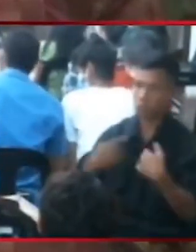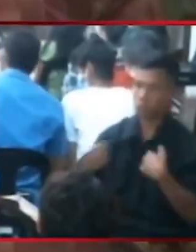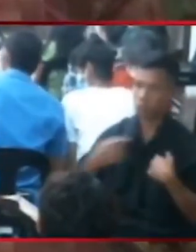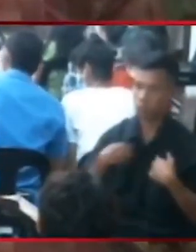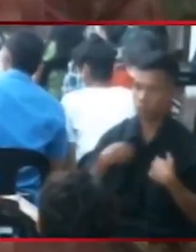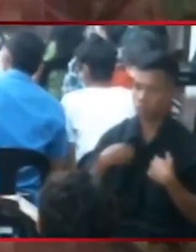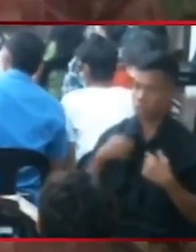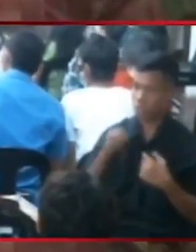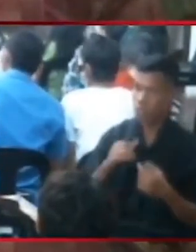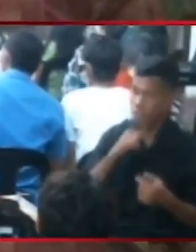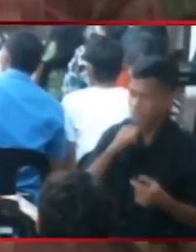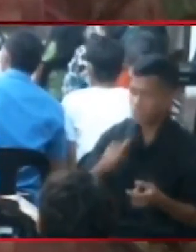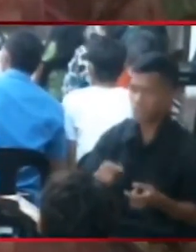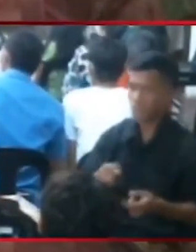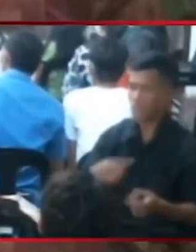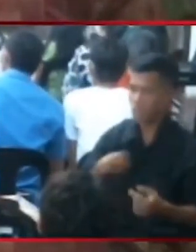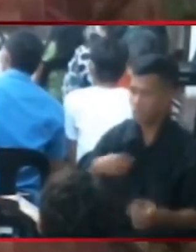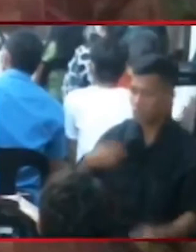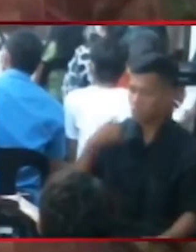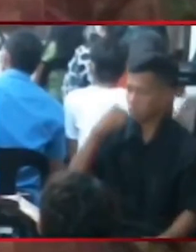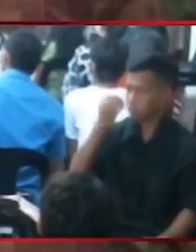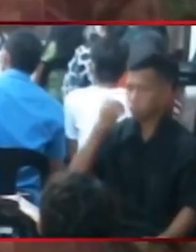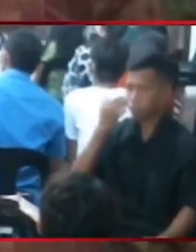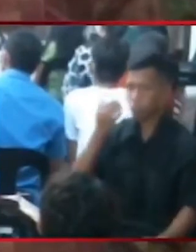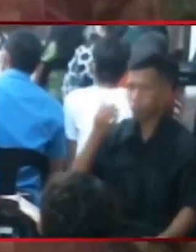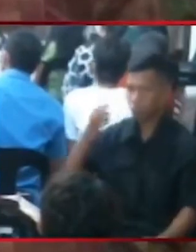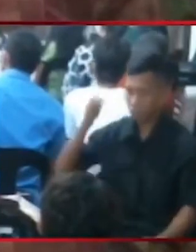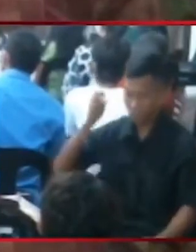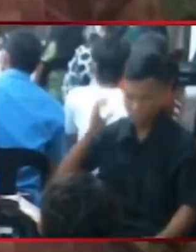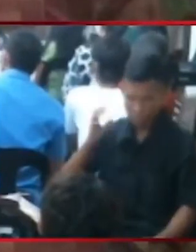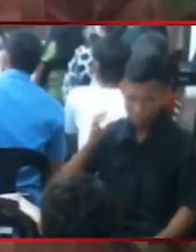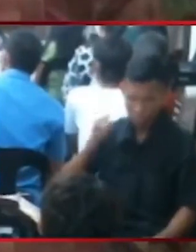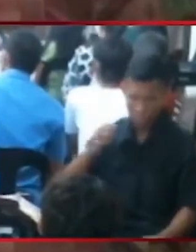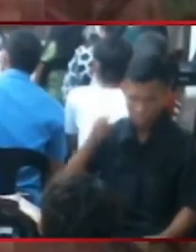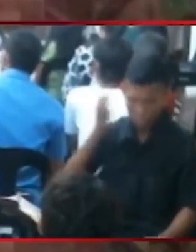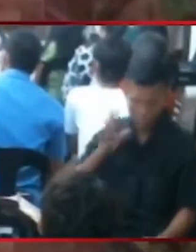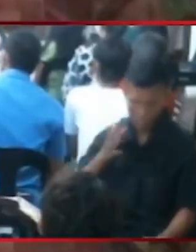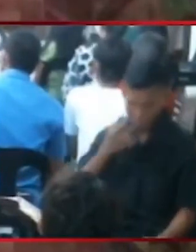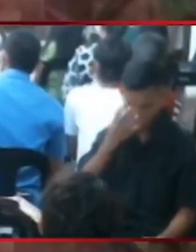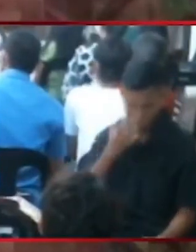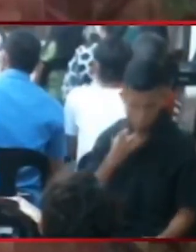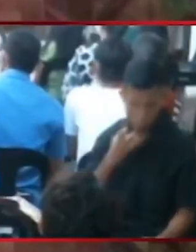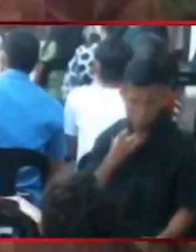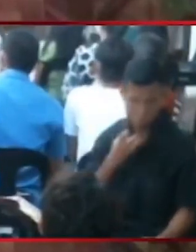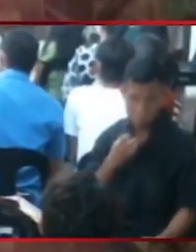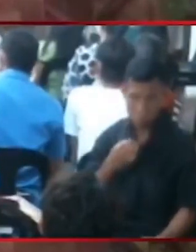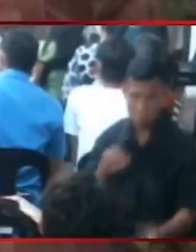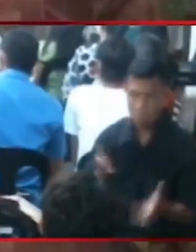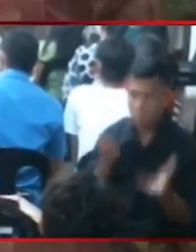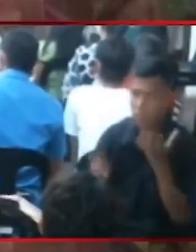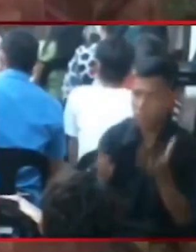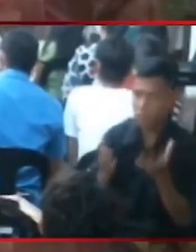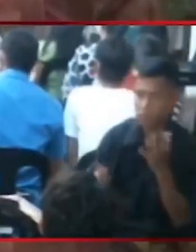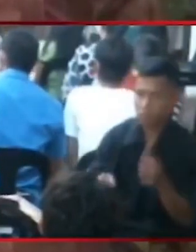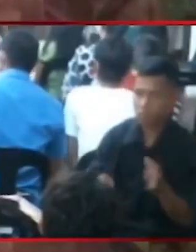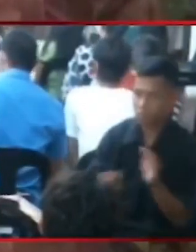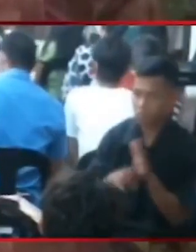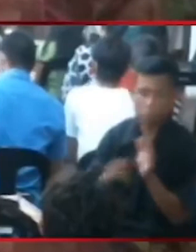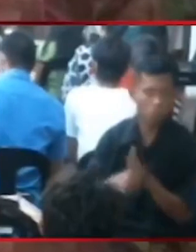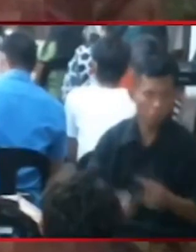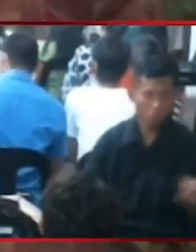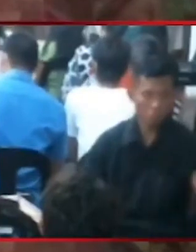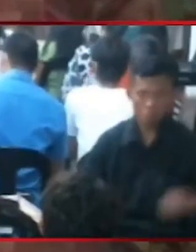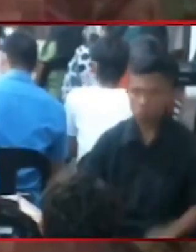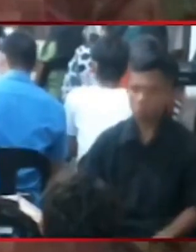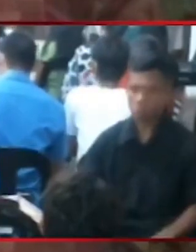you. You blaspheme the name of God. They may never come to church again. They